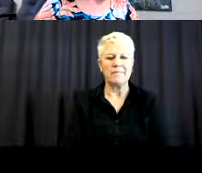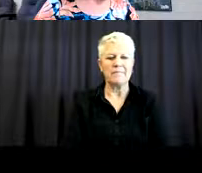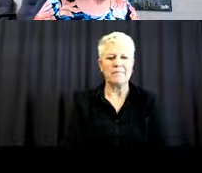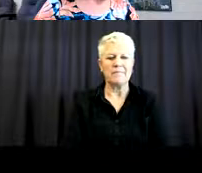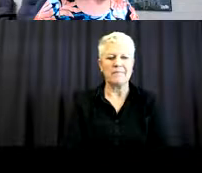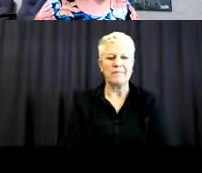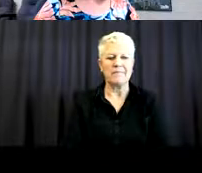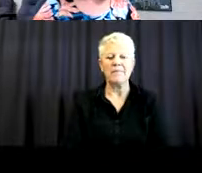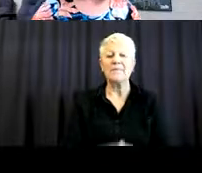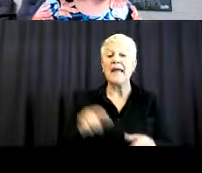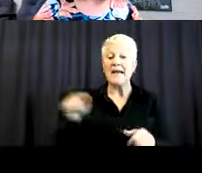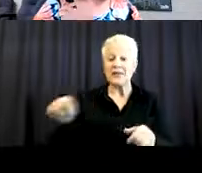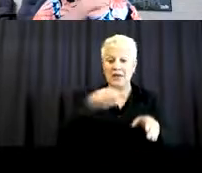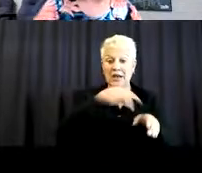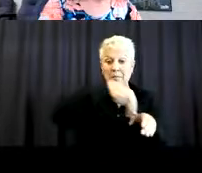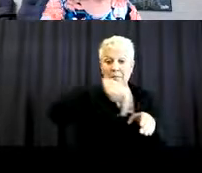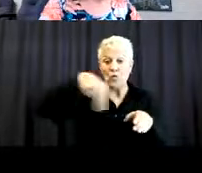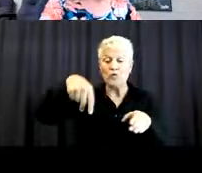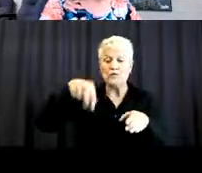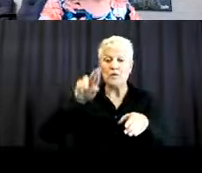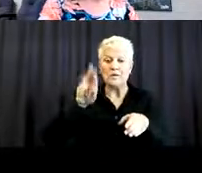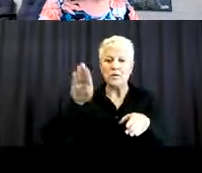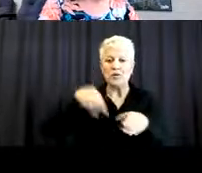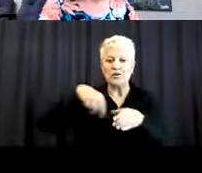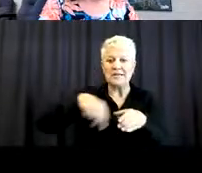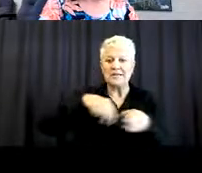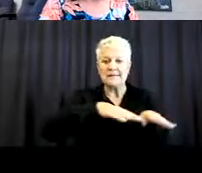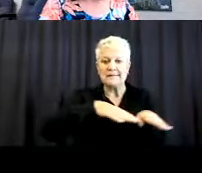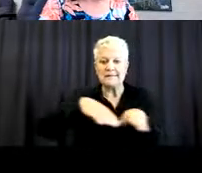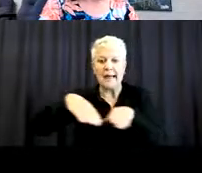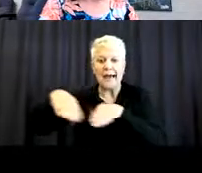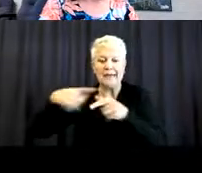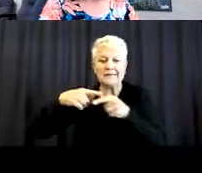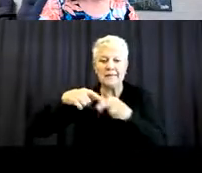Sonia moves onto the resonance board, slides and taps her feet, then moves off.